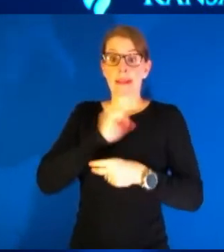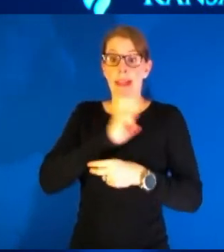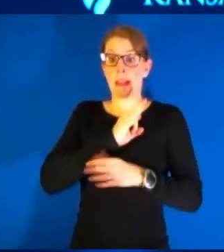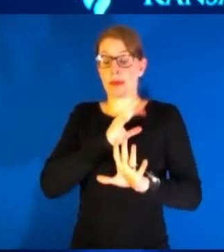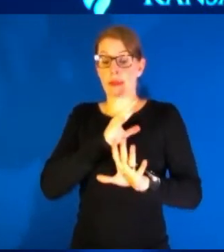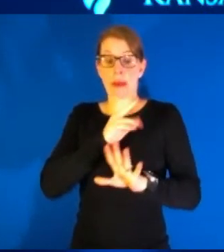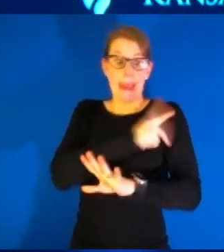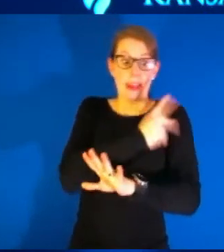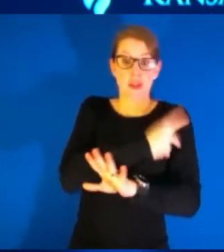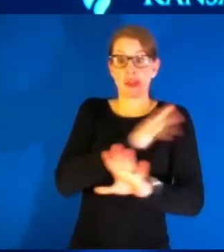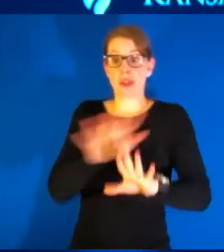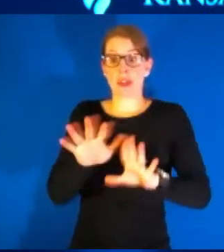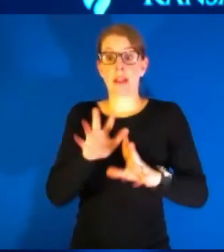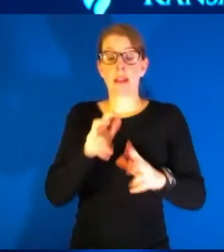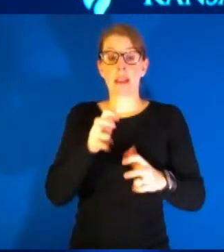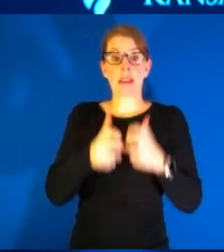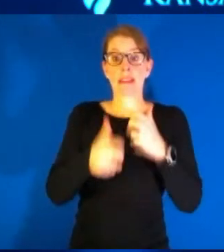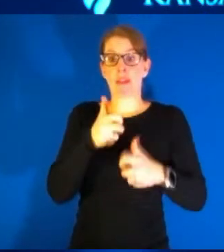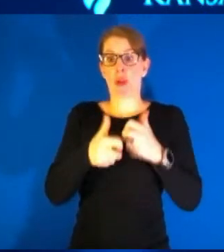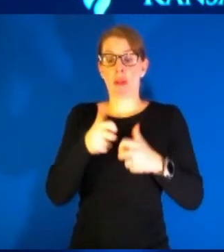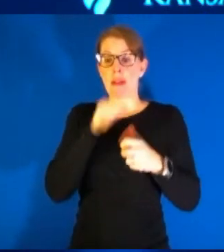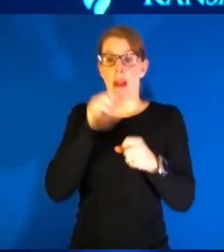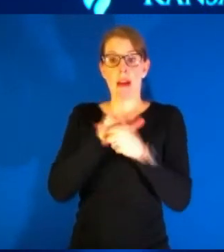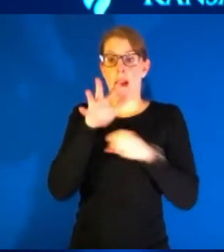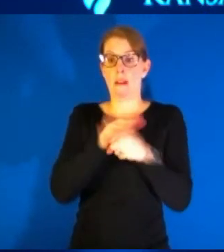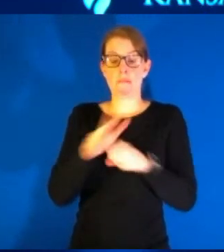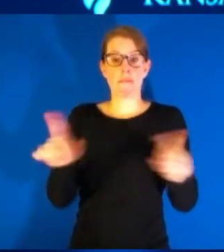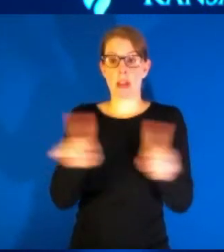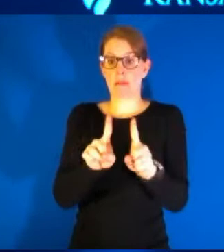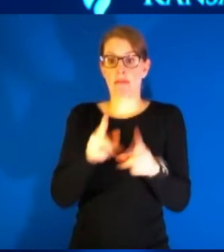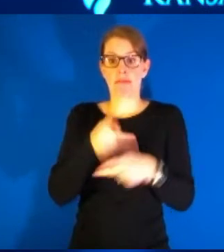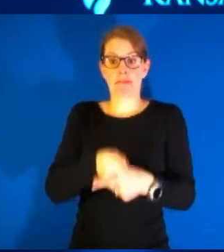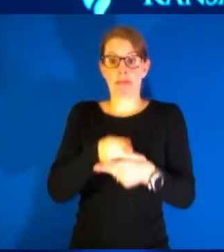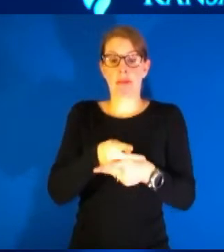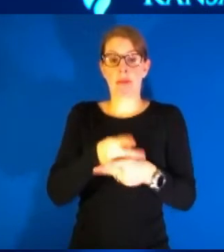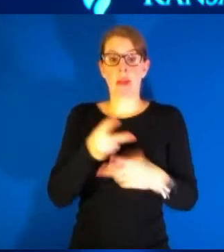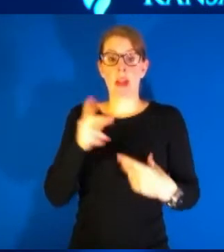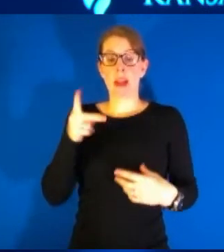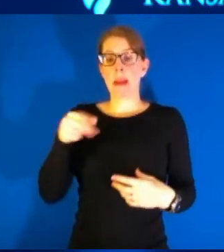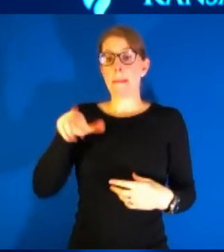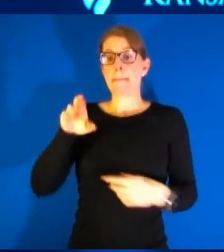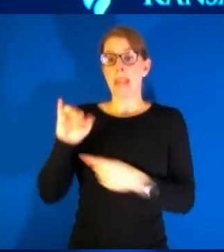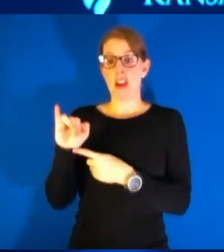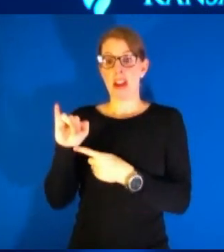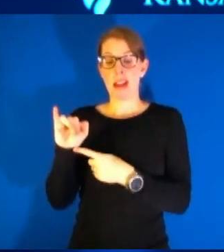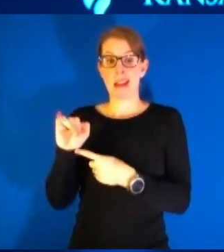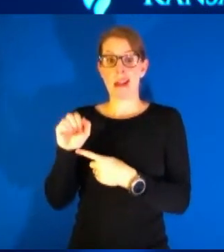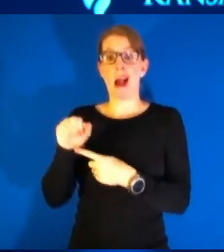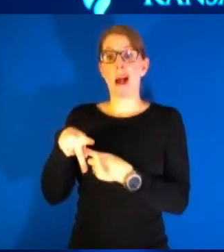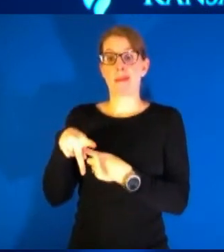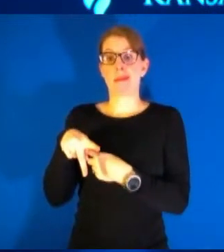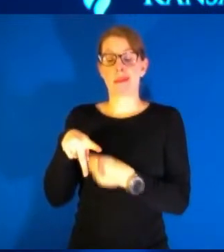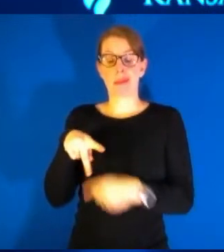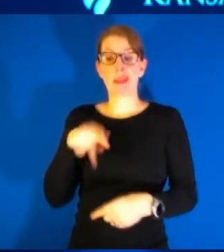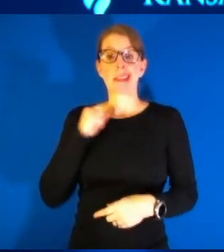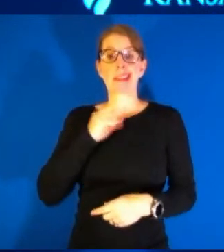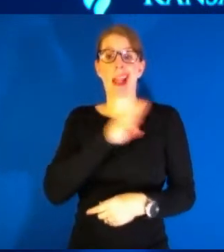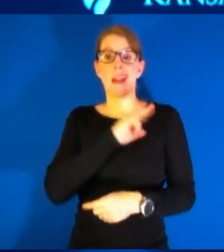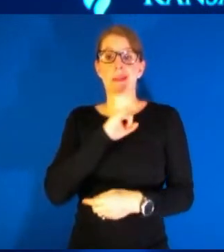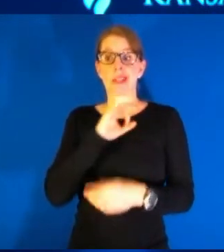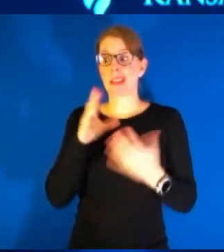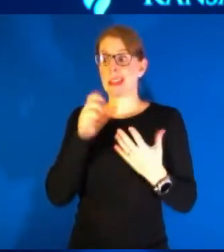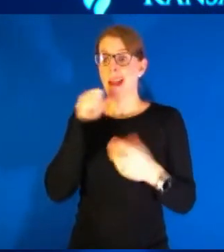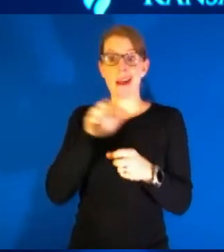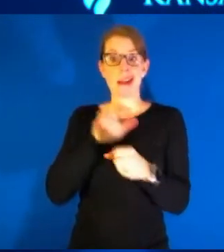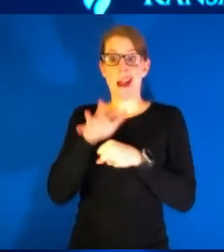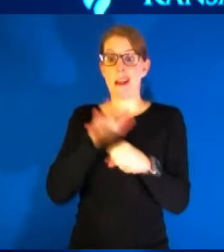So we had a severe decrease in our periop staff, so we couldn't open all the rooms. So we had to decrease the cases. And then on top